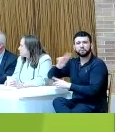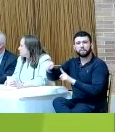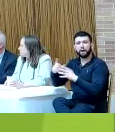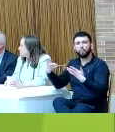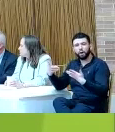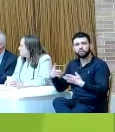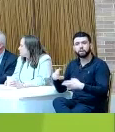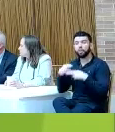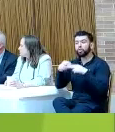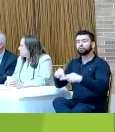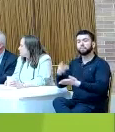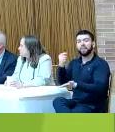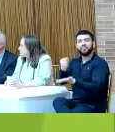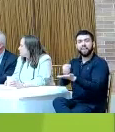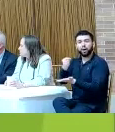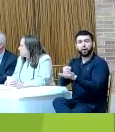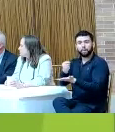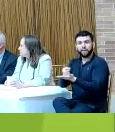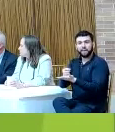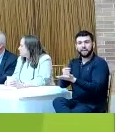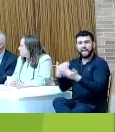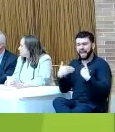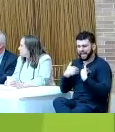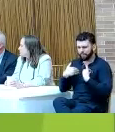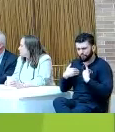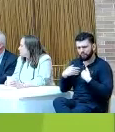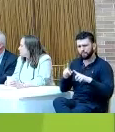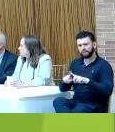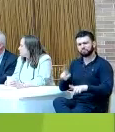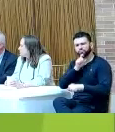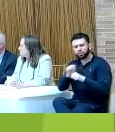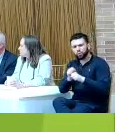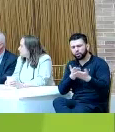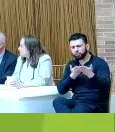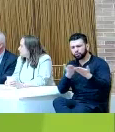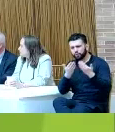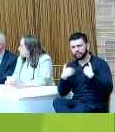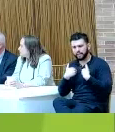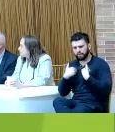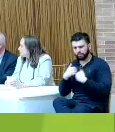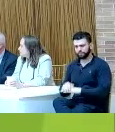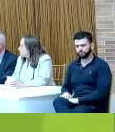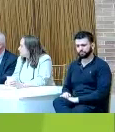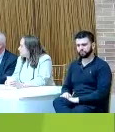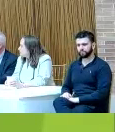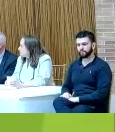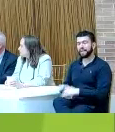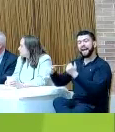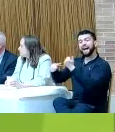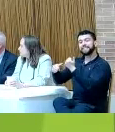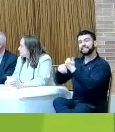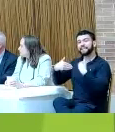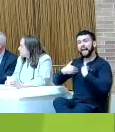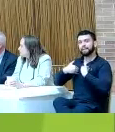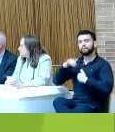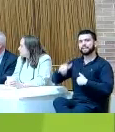Visa service animals or a service dog um assistance animals is sort of the umbrella term